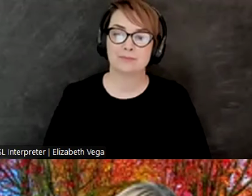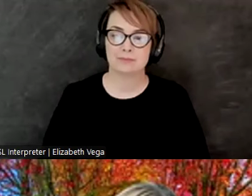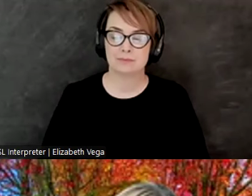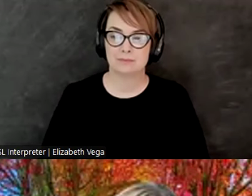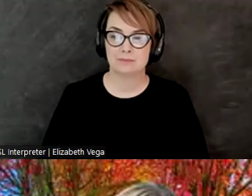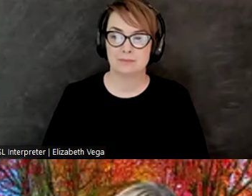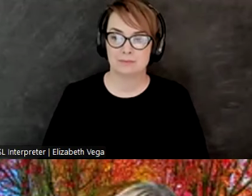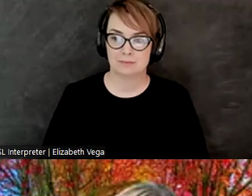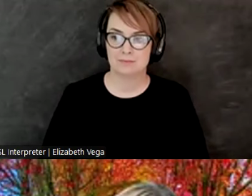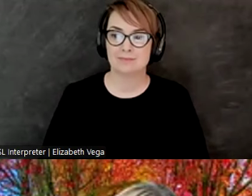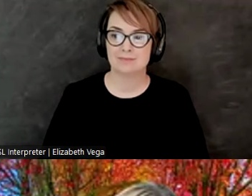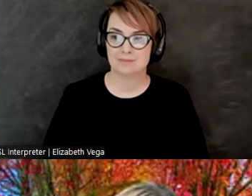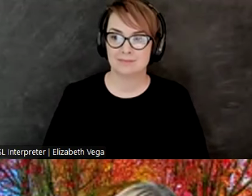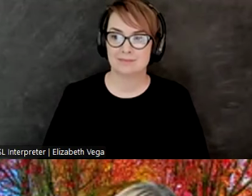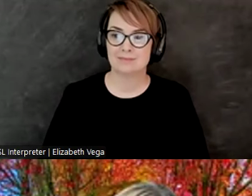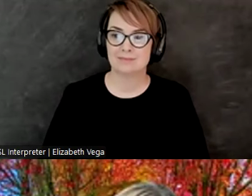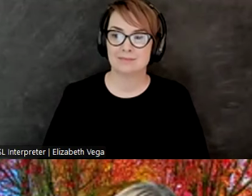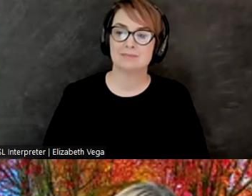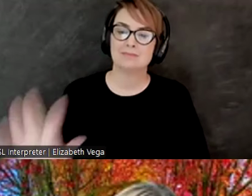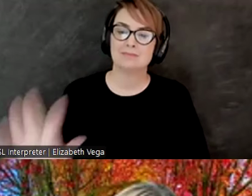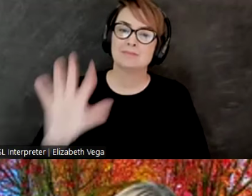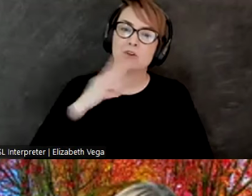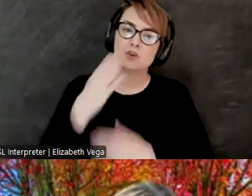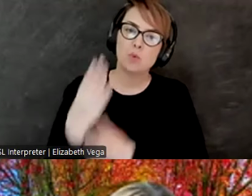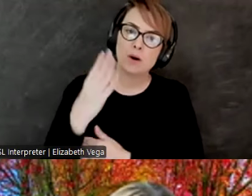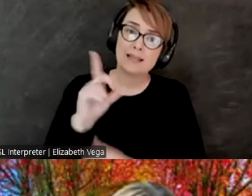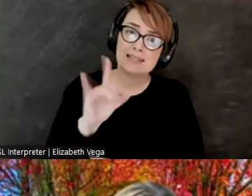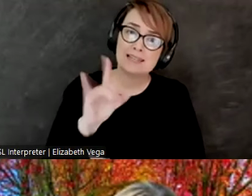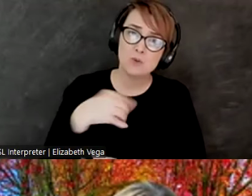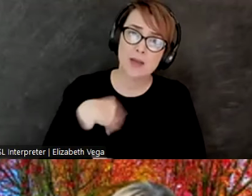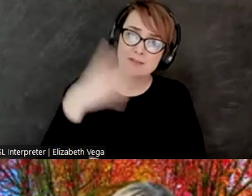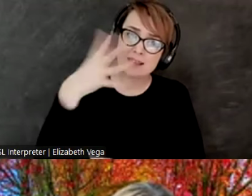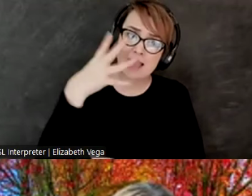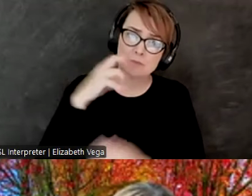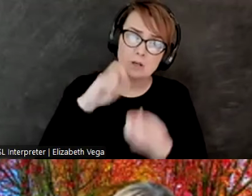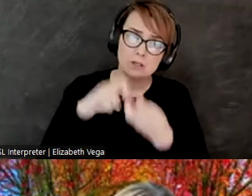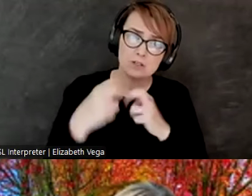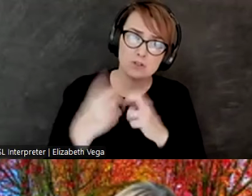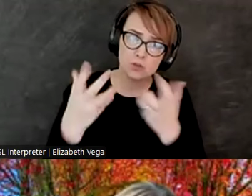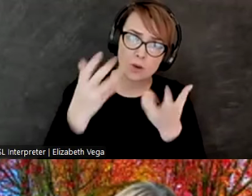Good morning, Talene. And were you having some camera issues that you wanted to warn us about?